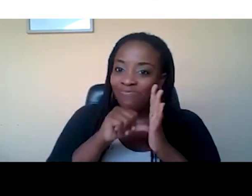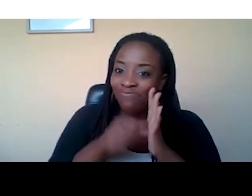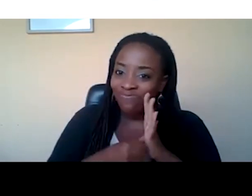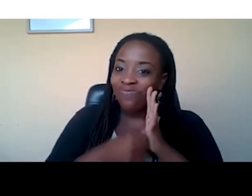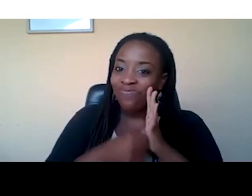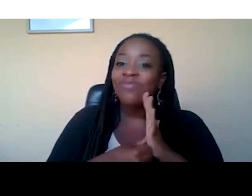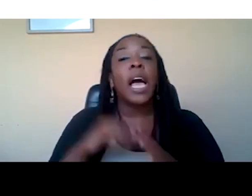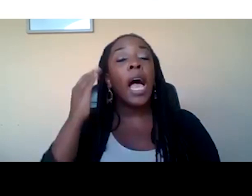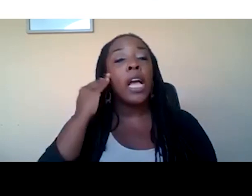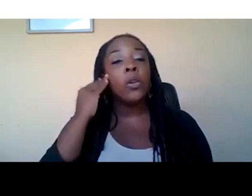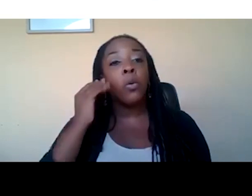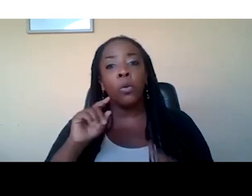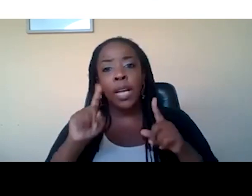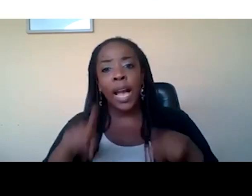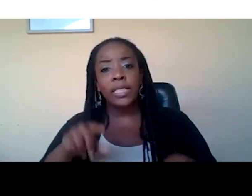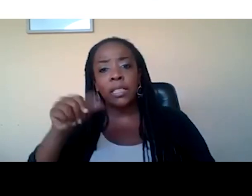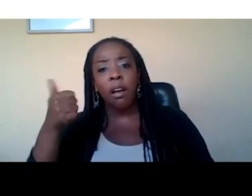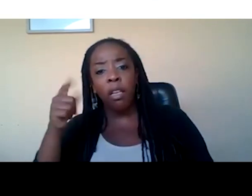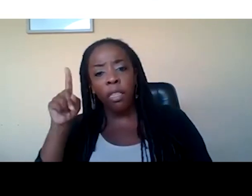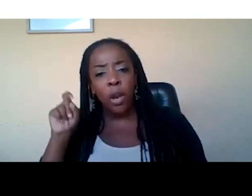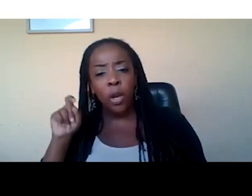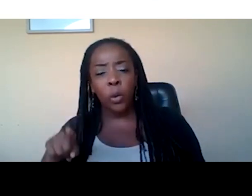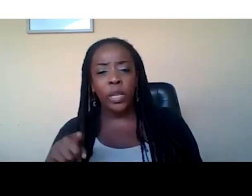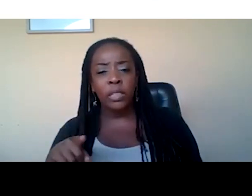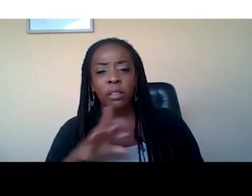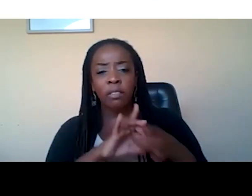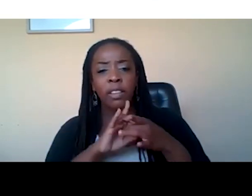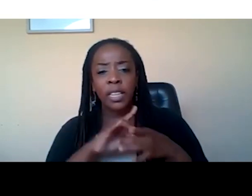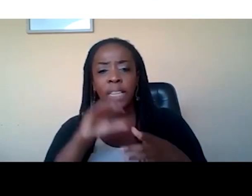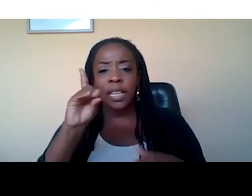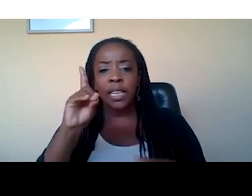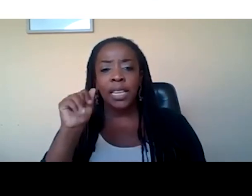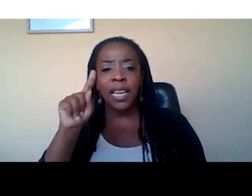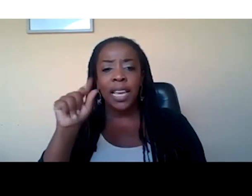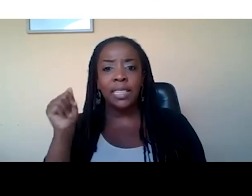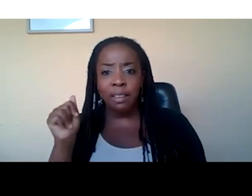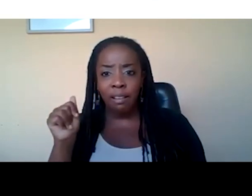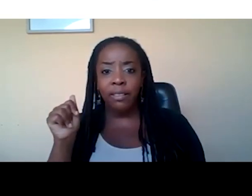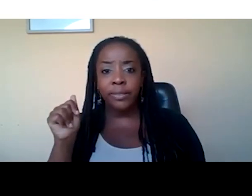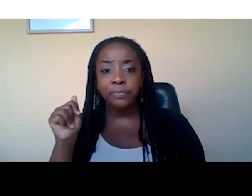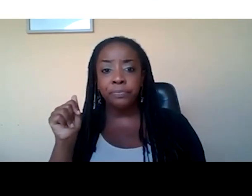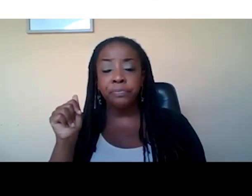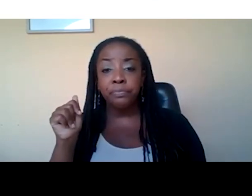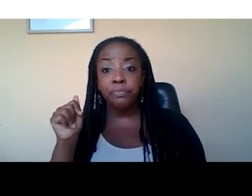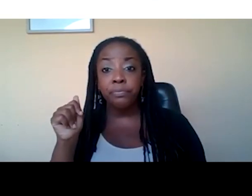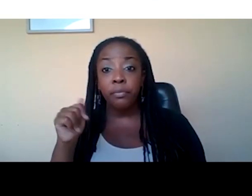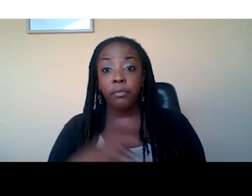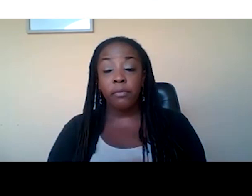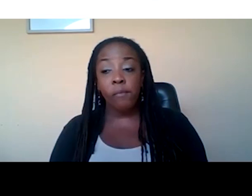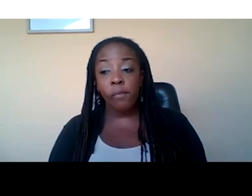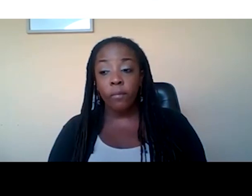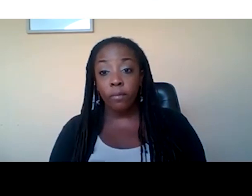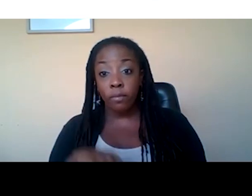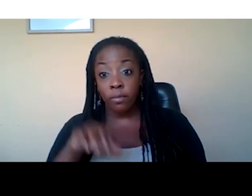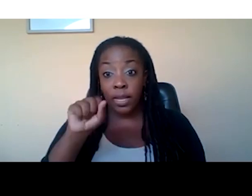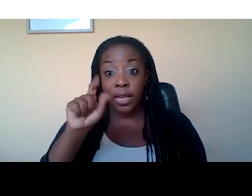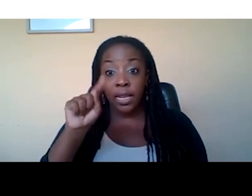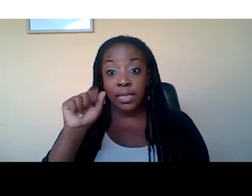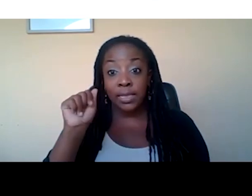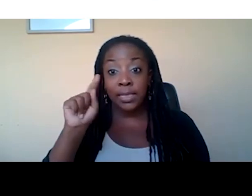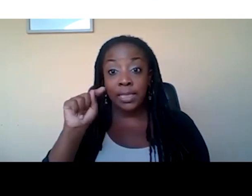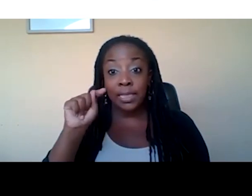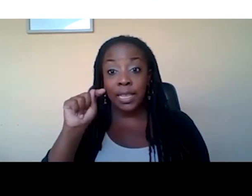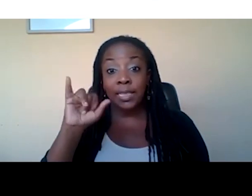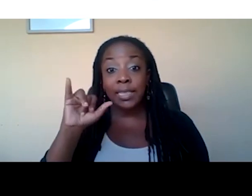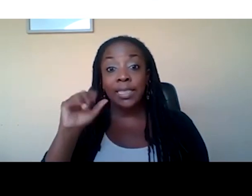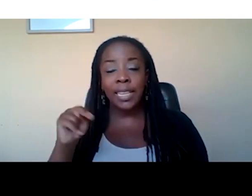question regarding data, starting does have the, I think it is the